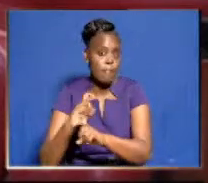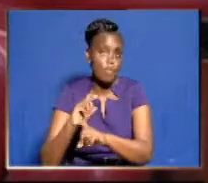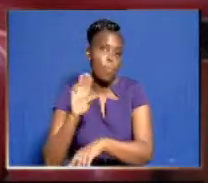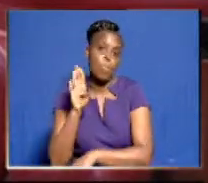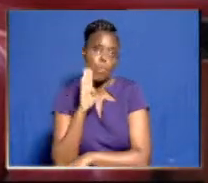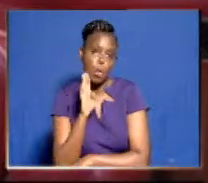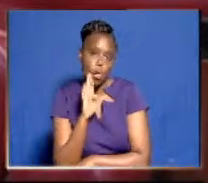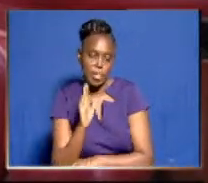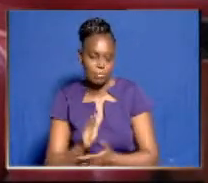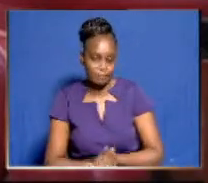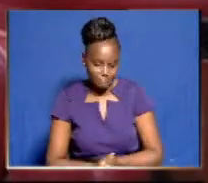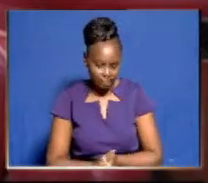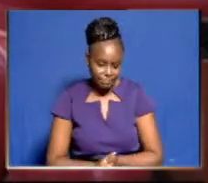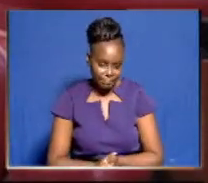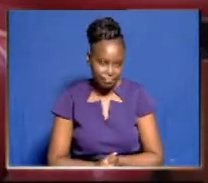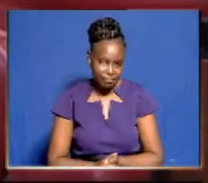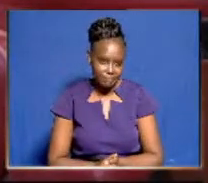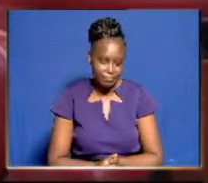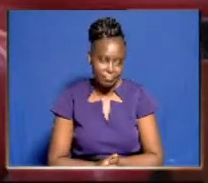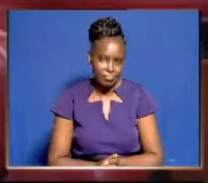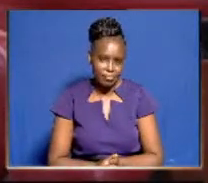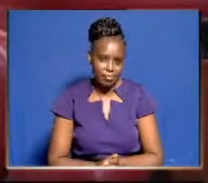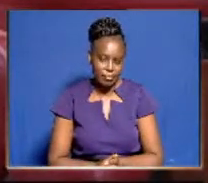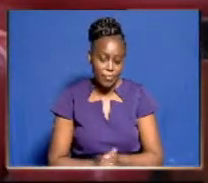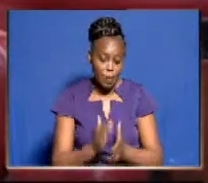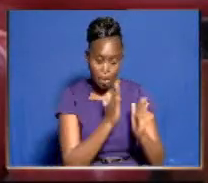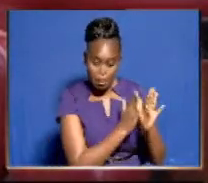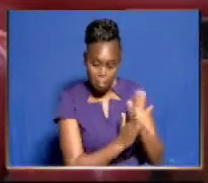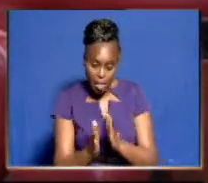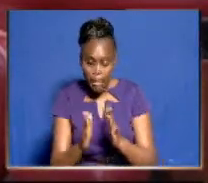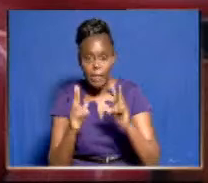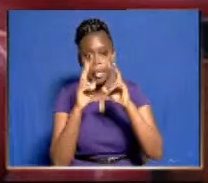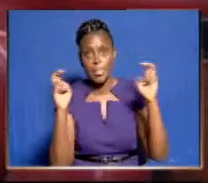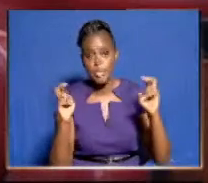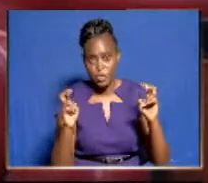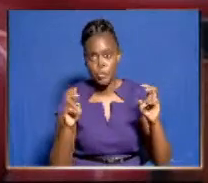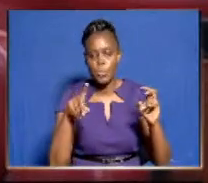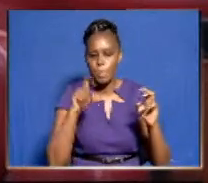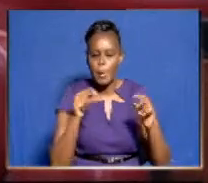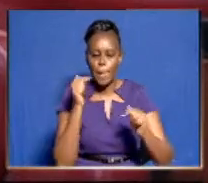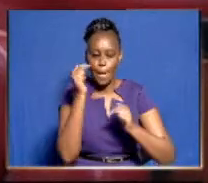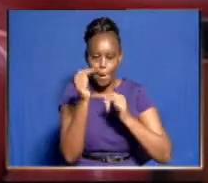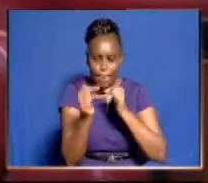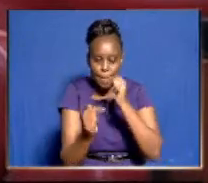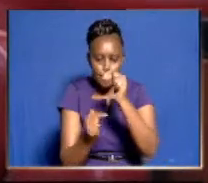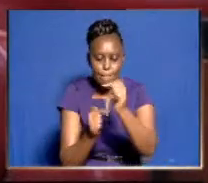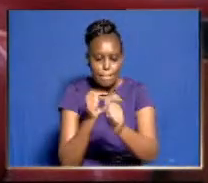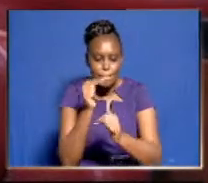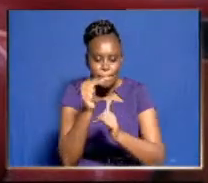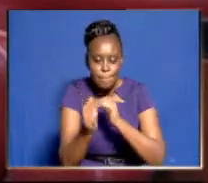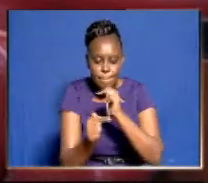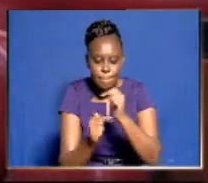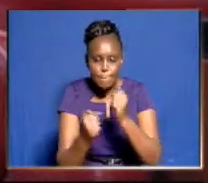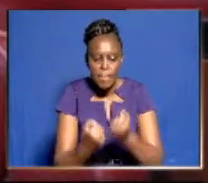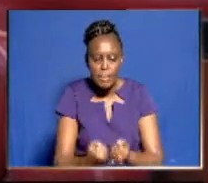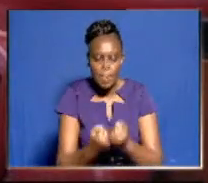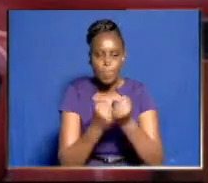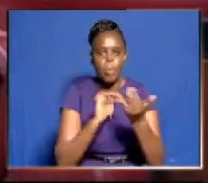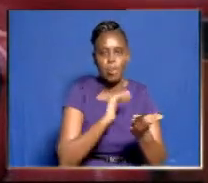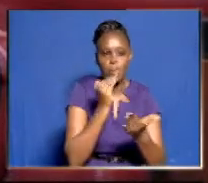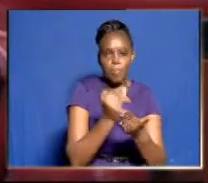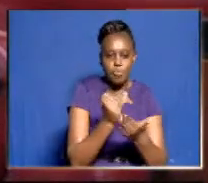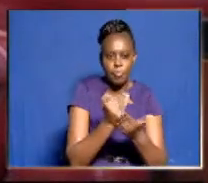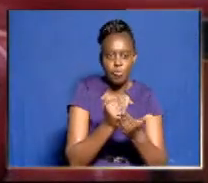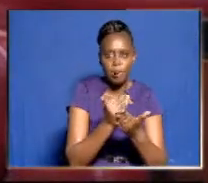borrowing. Honorable Speaker, coming to the issue on planning, we must continue to fund and support the